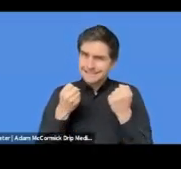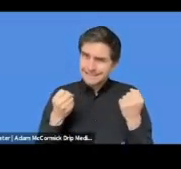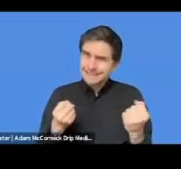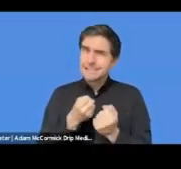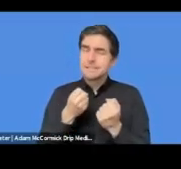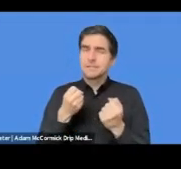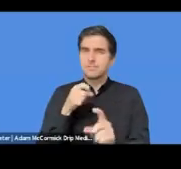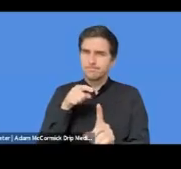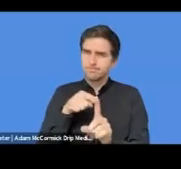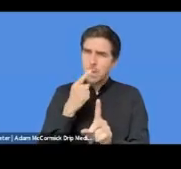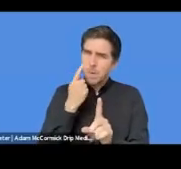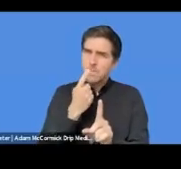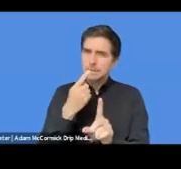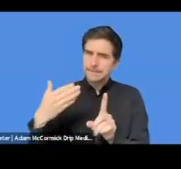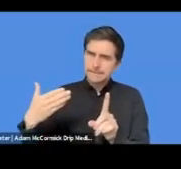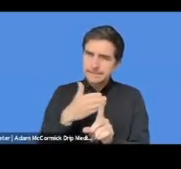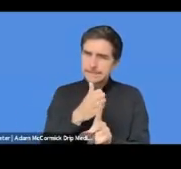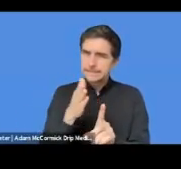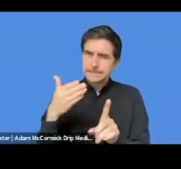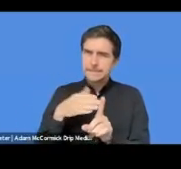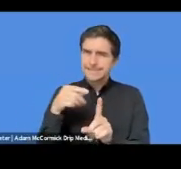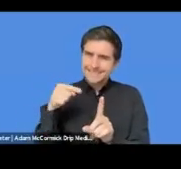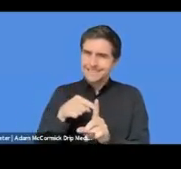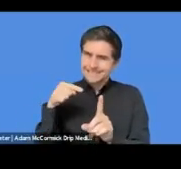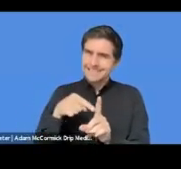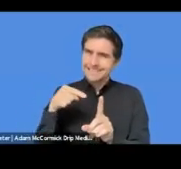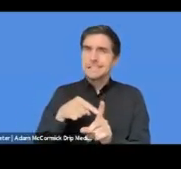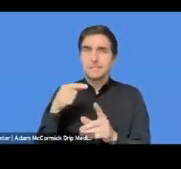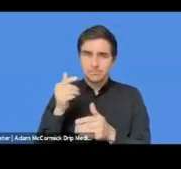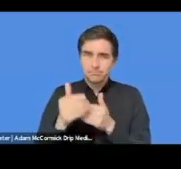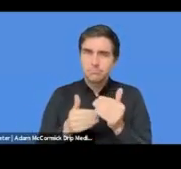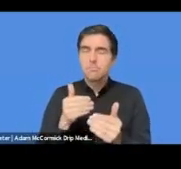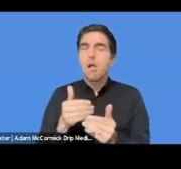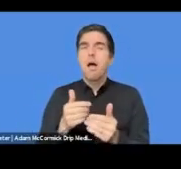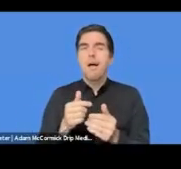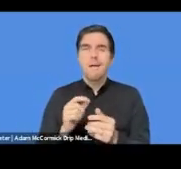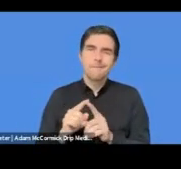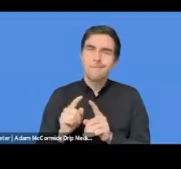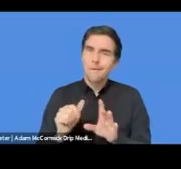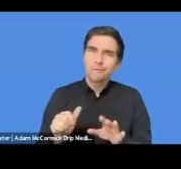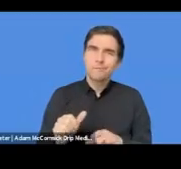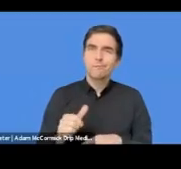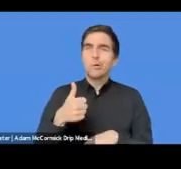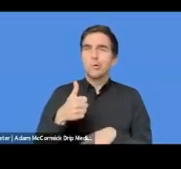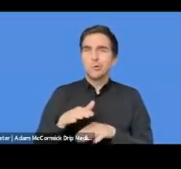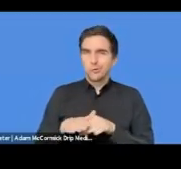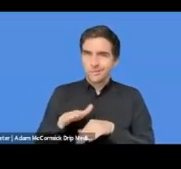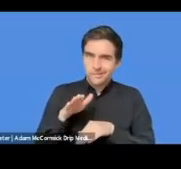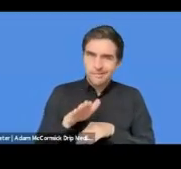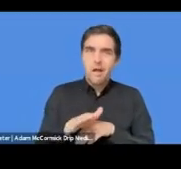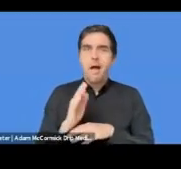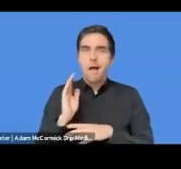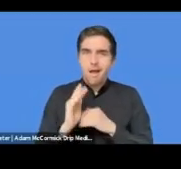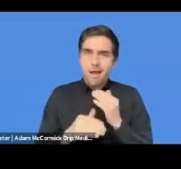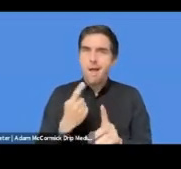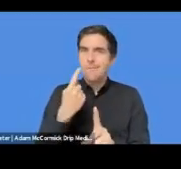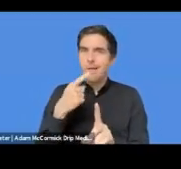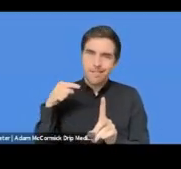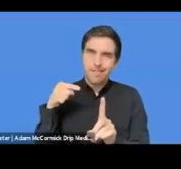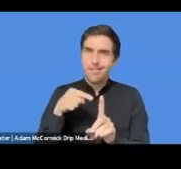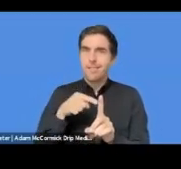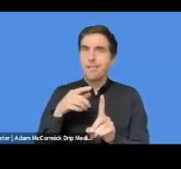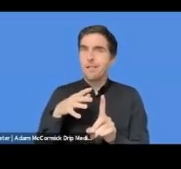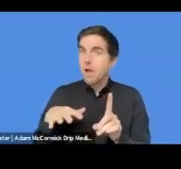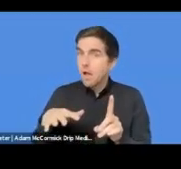window initiative. So Transform was used as the first step to introduce the single window initiative at